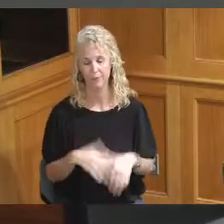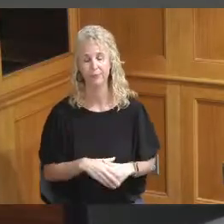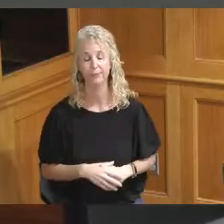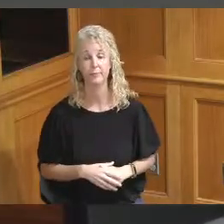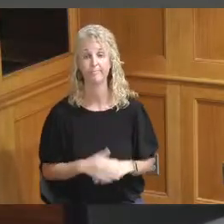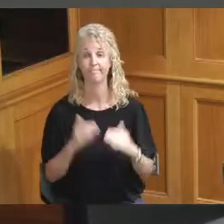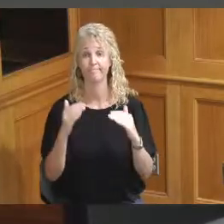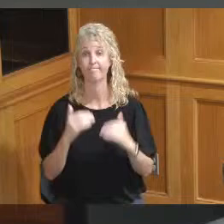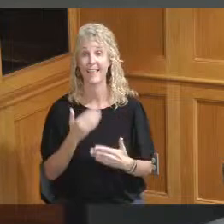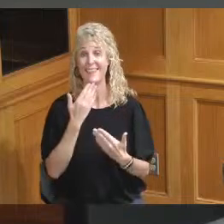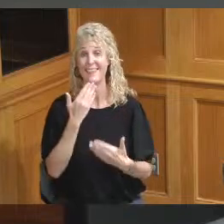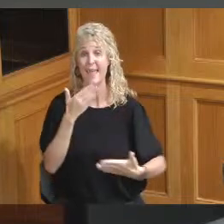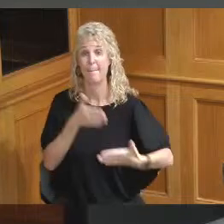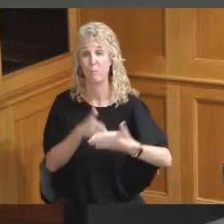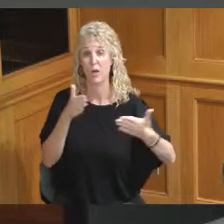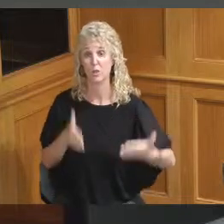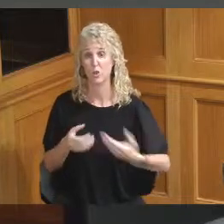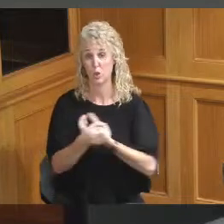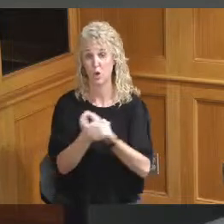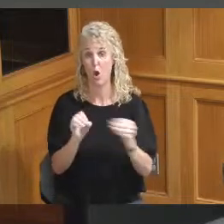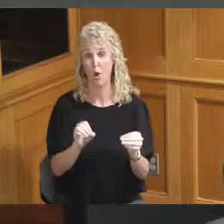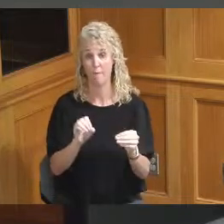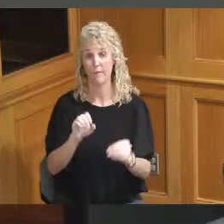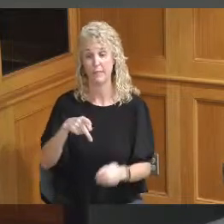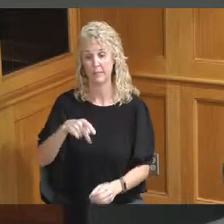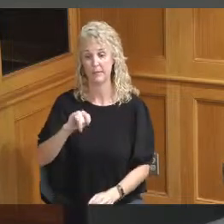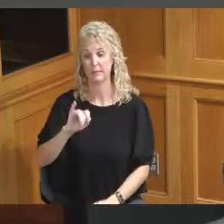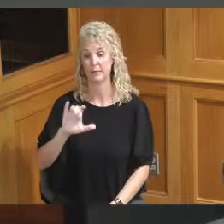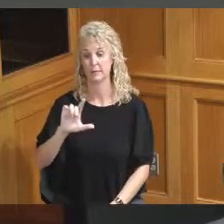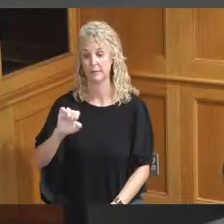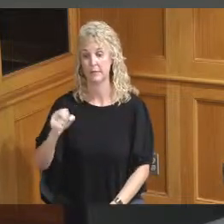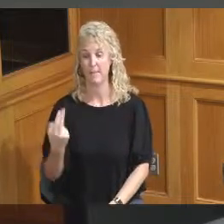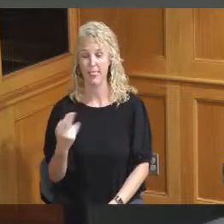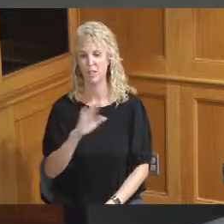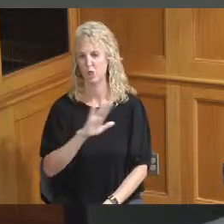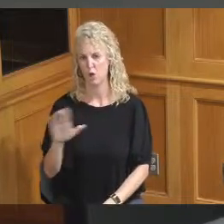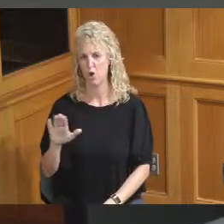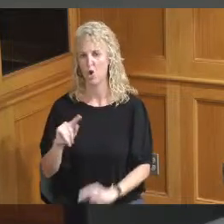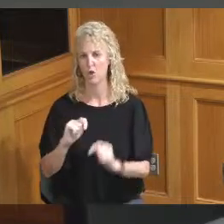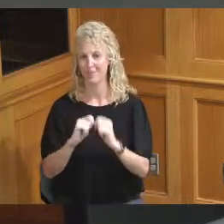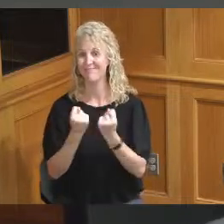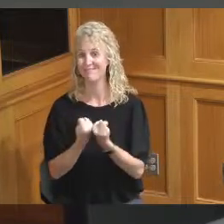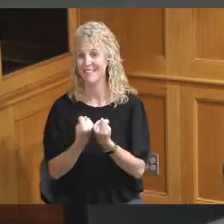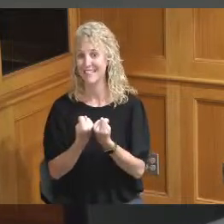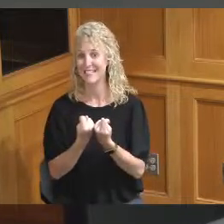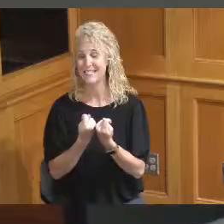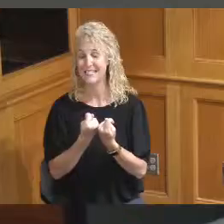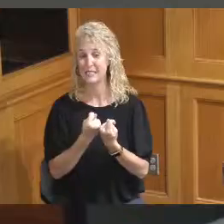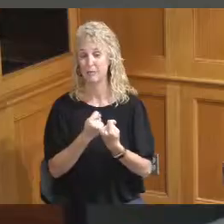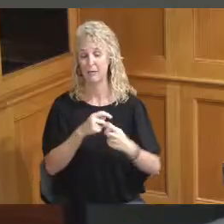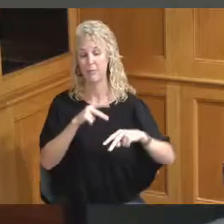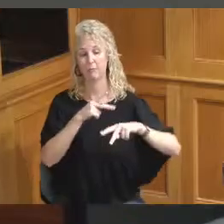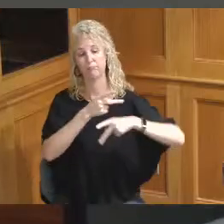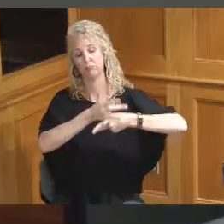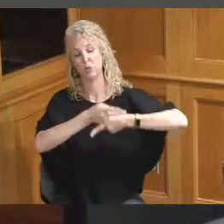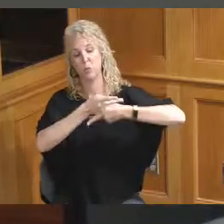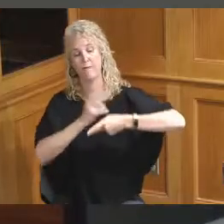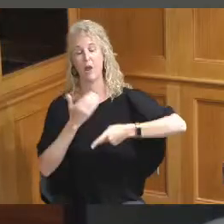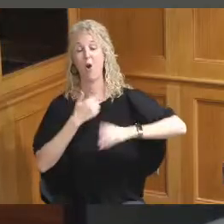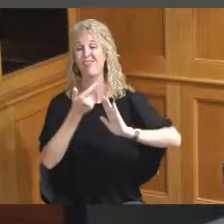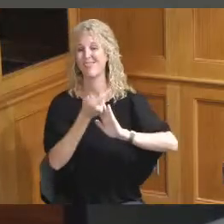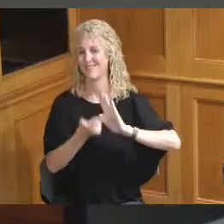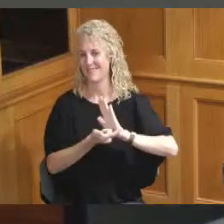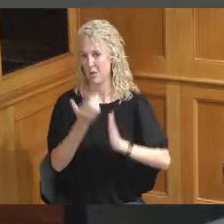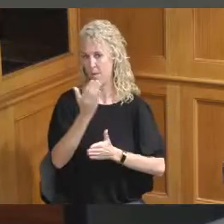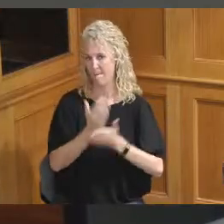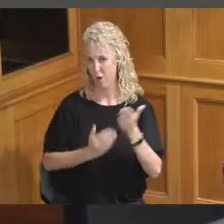I want to thank the prosecutor's office, Prosecutor Pillich, Steve Simon, Roger Friedman, who've overseen the legal aspects of these negotiations. I